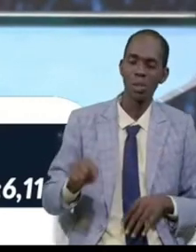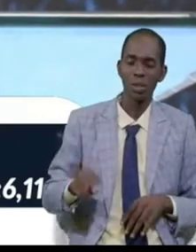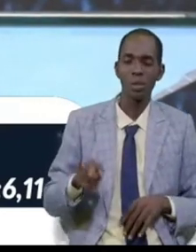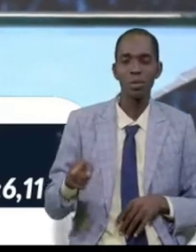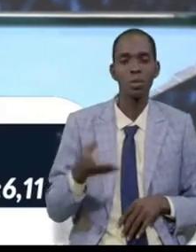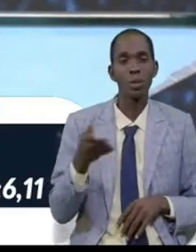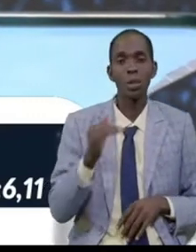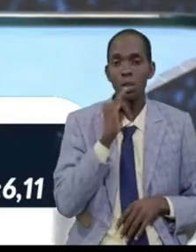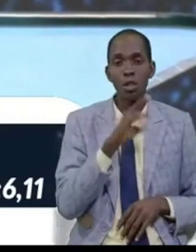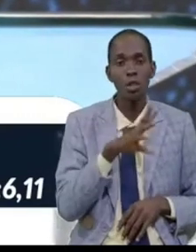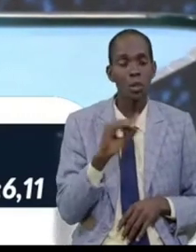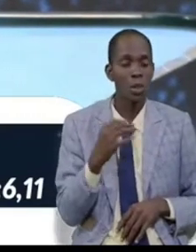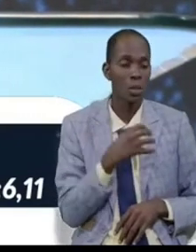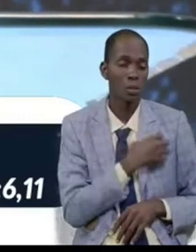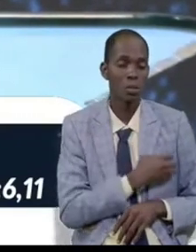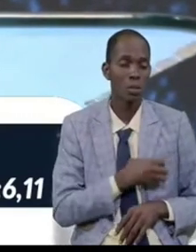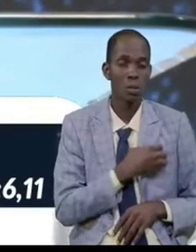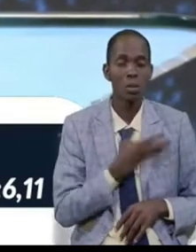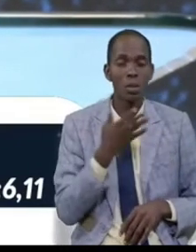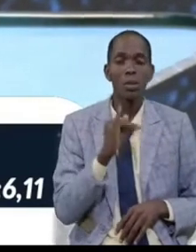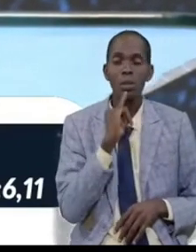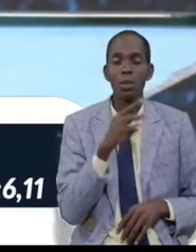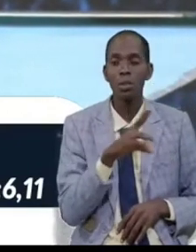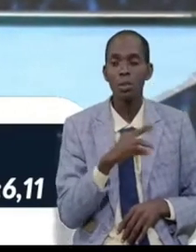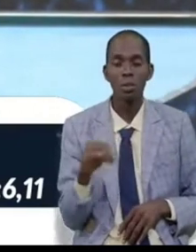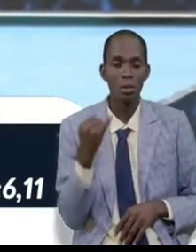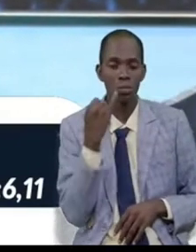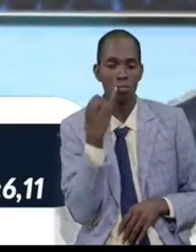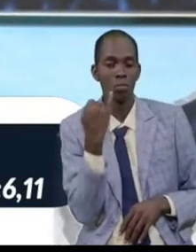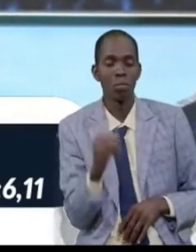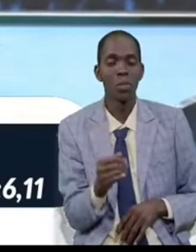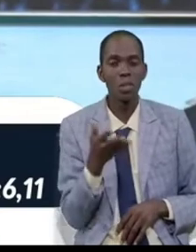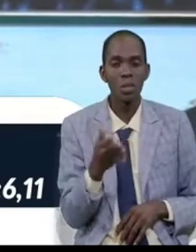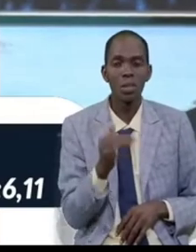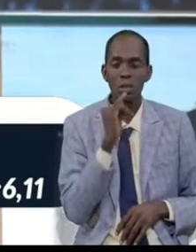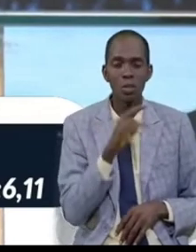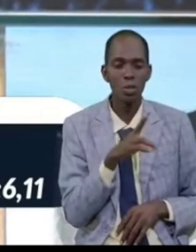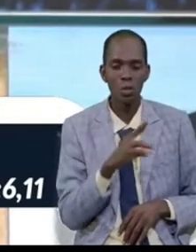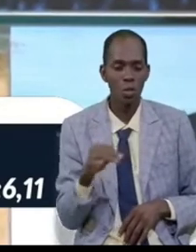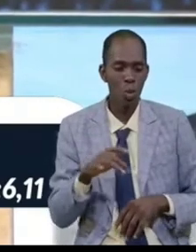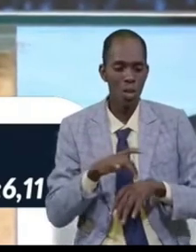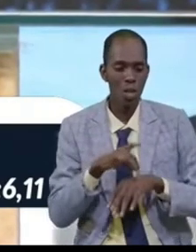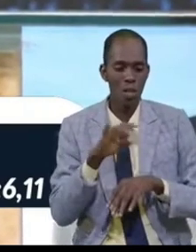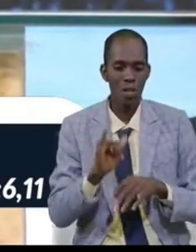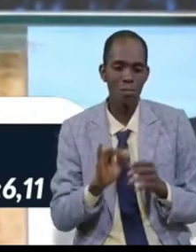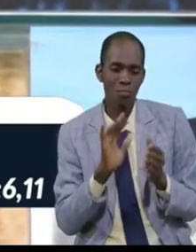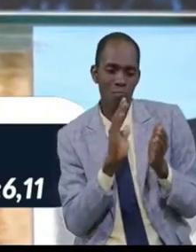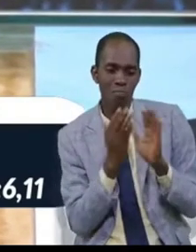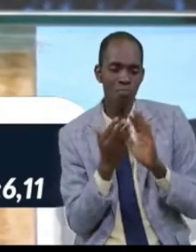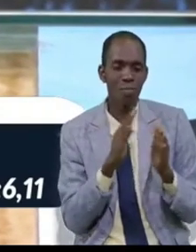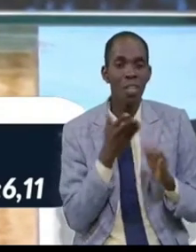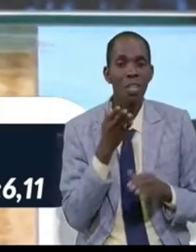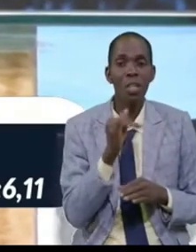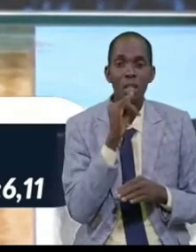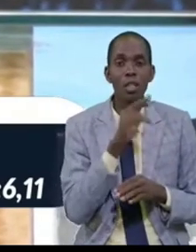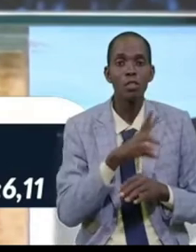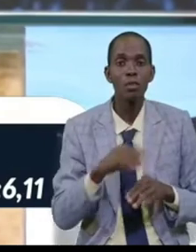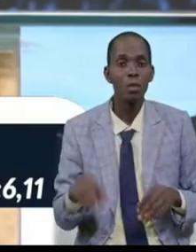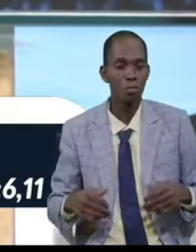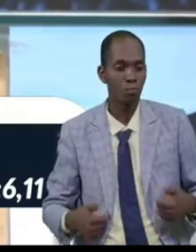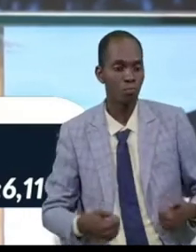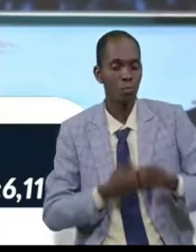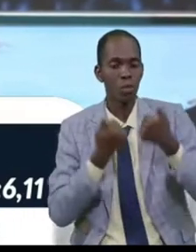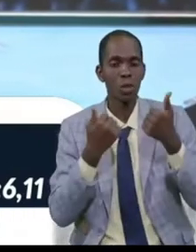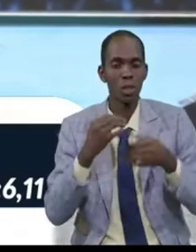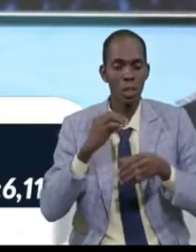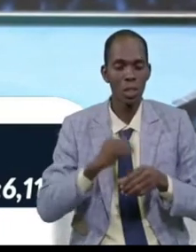no jealousy, there is no envy, there's no carnal comparison, and there is no competition in the body